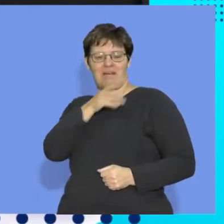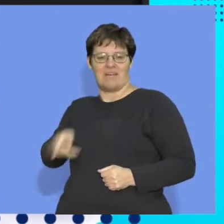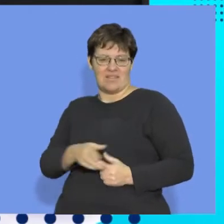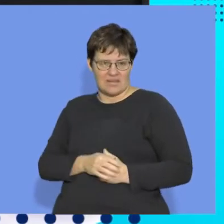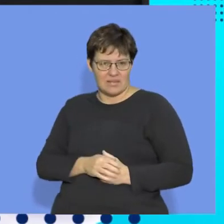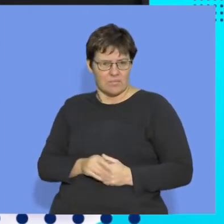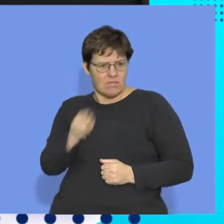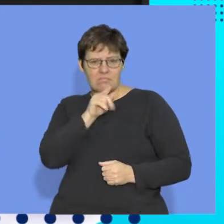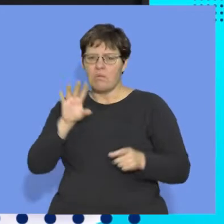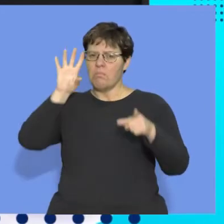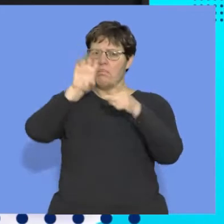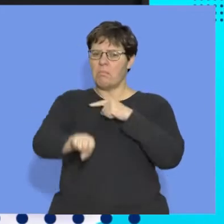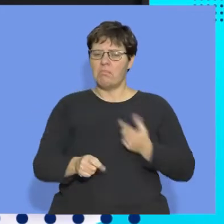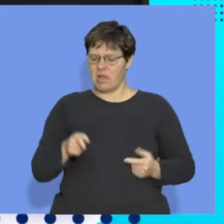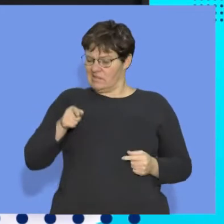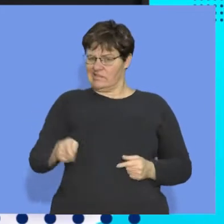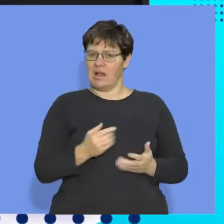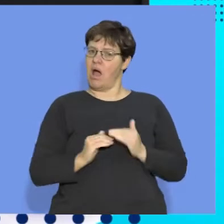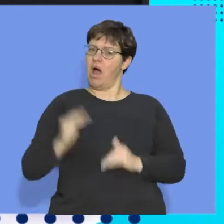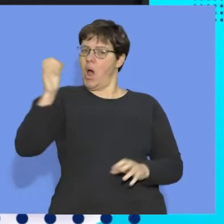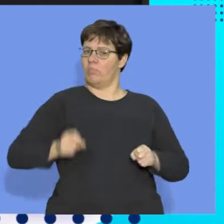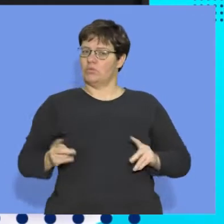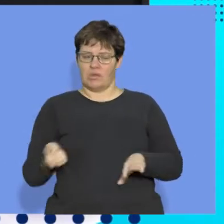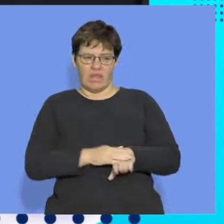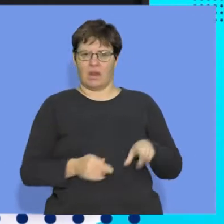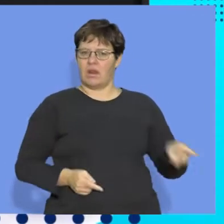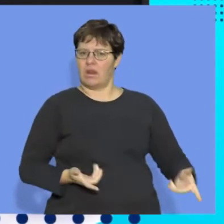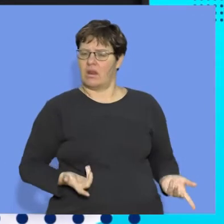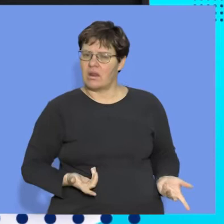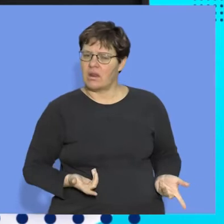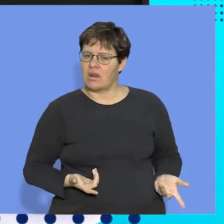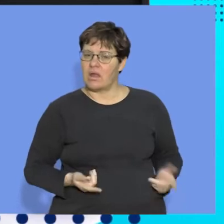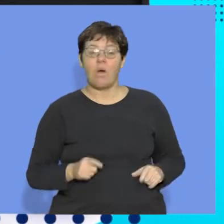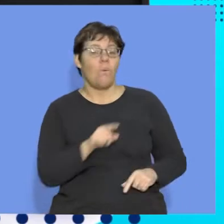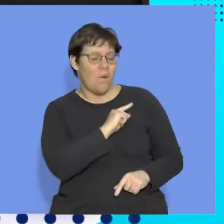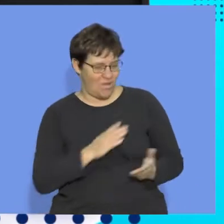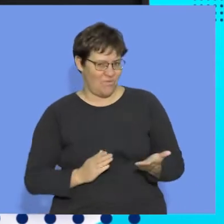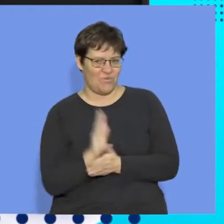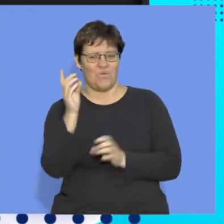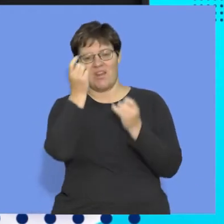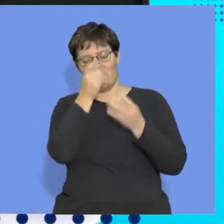to that probability and conclude that, yes, there's a higher chance? By collecting data.